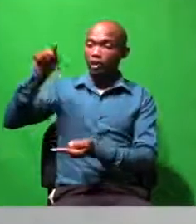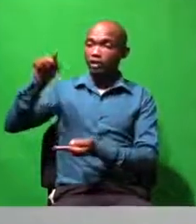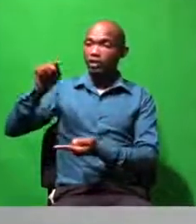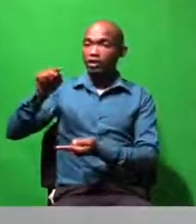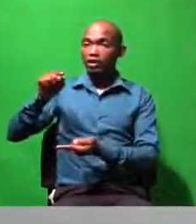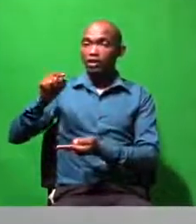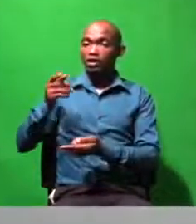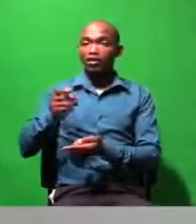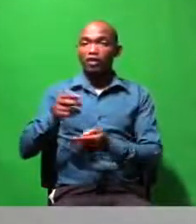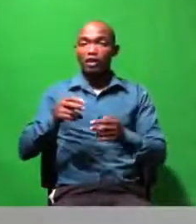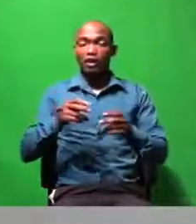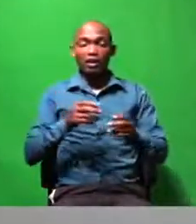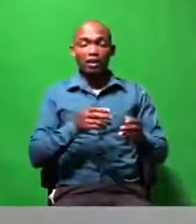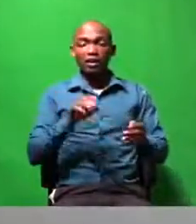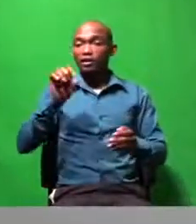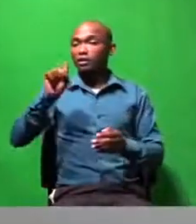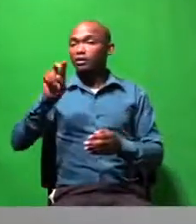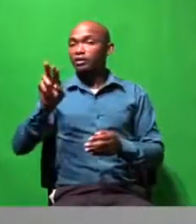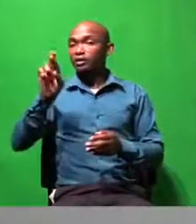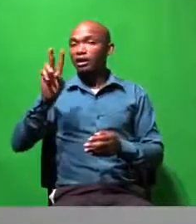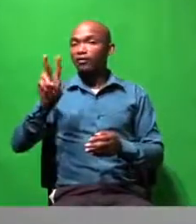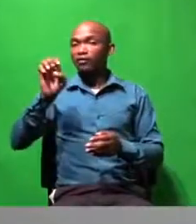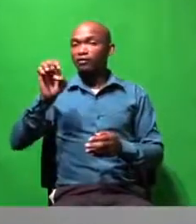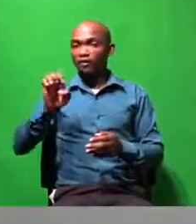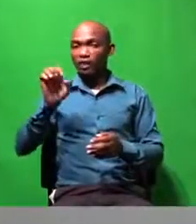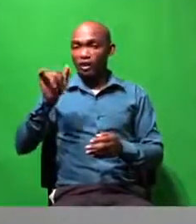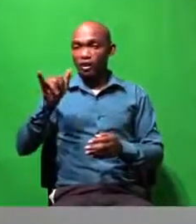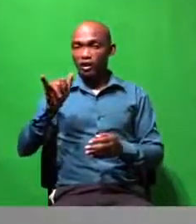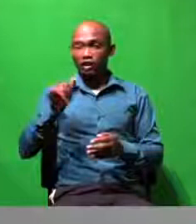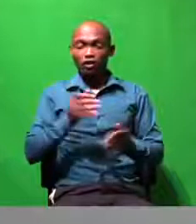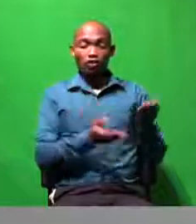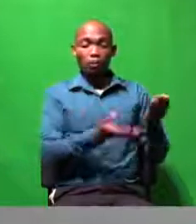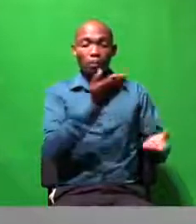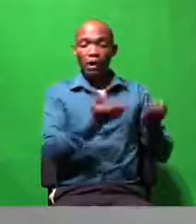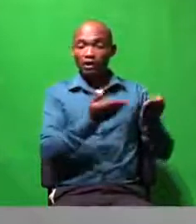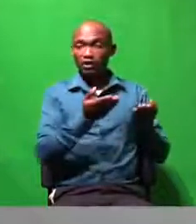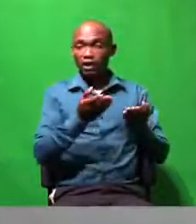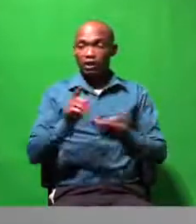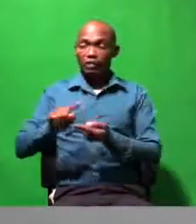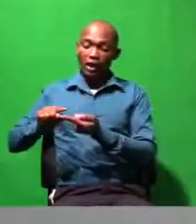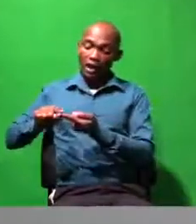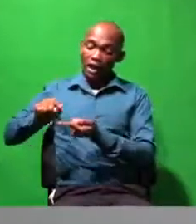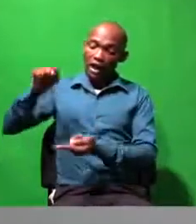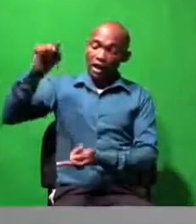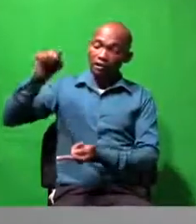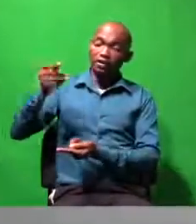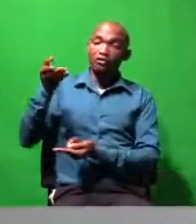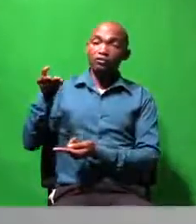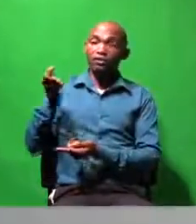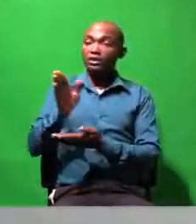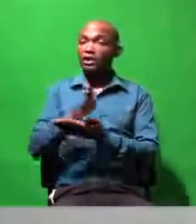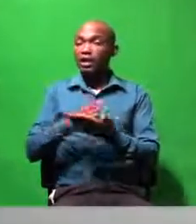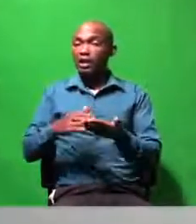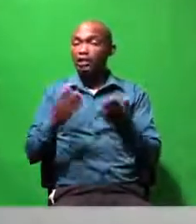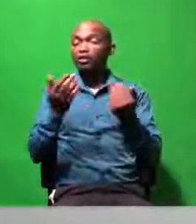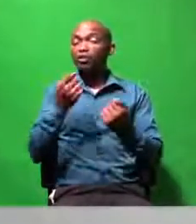survey can be used. We can use a survey in order to measure. This is the height of the area. This you can